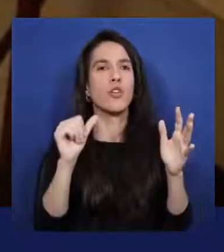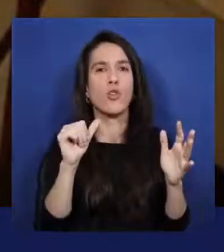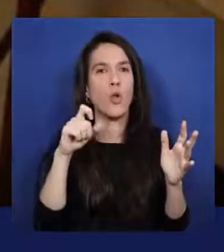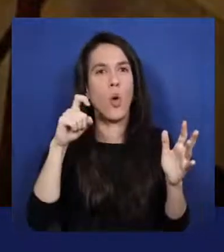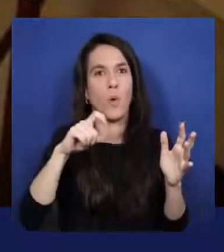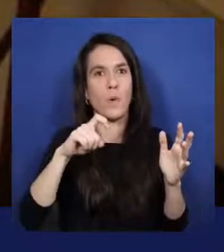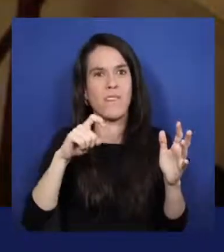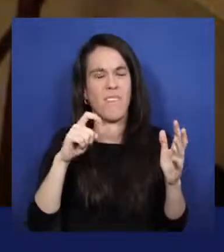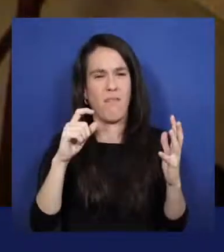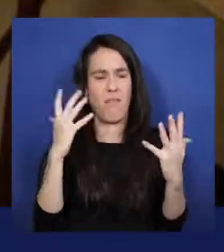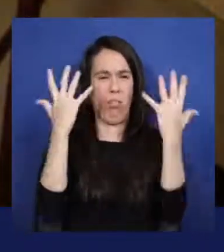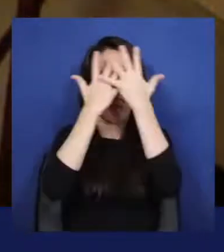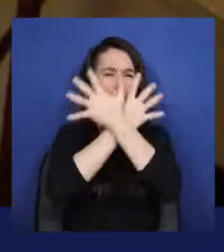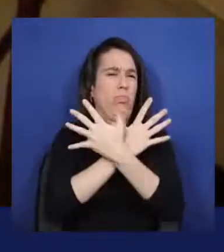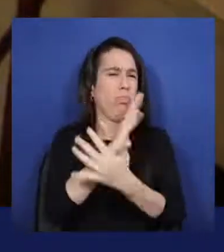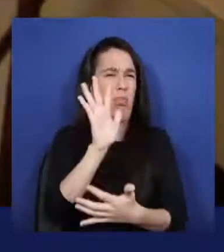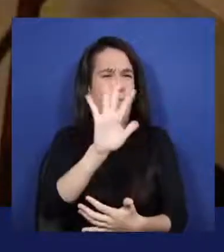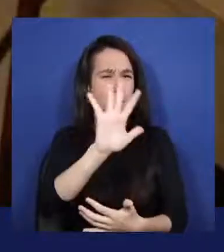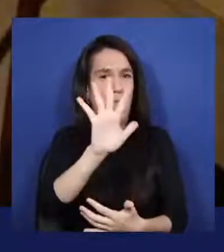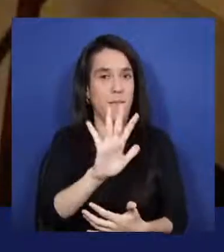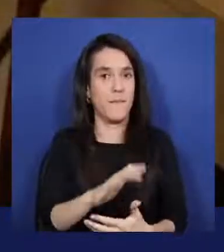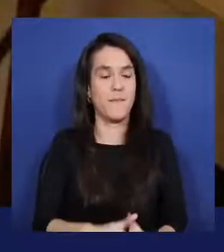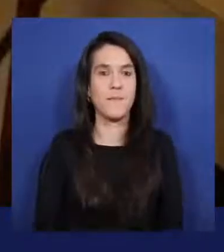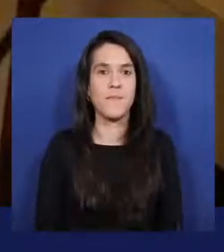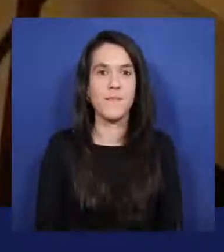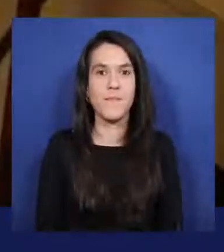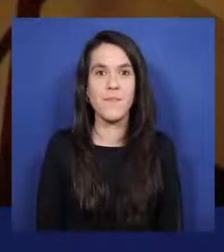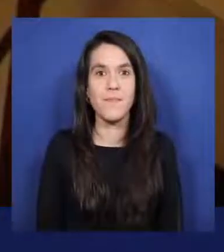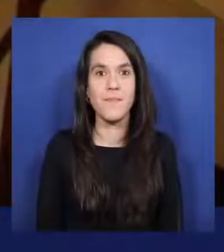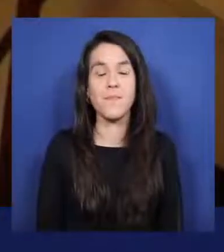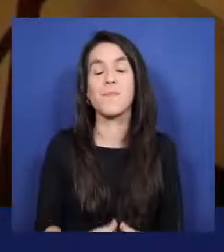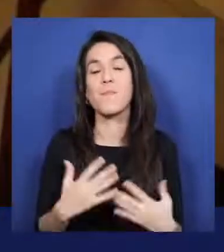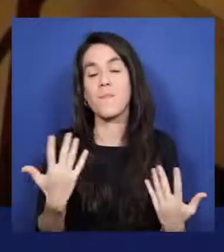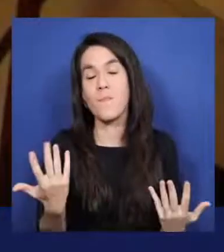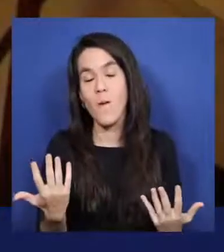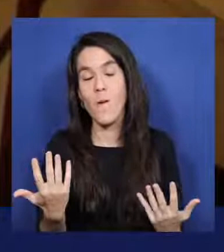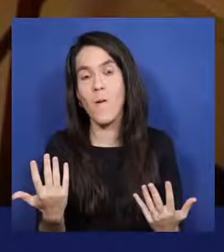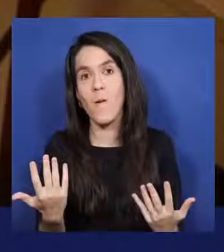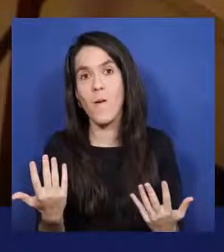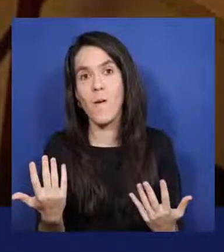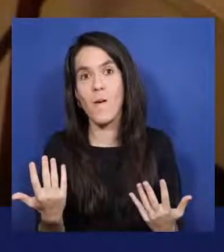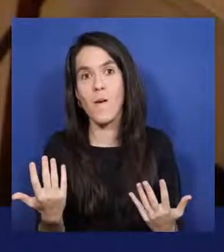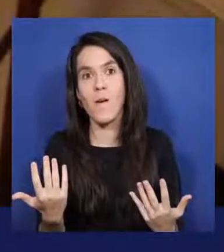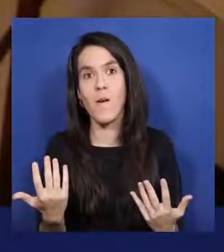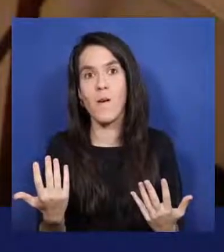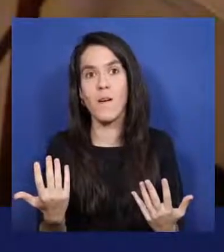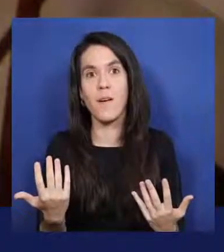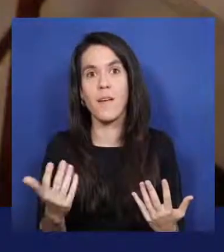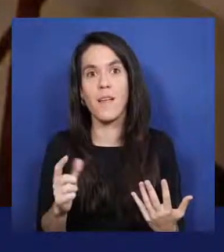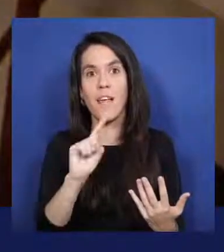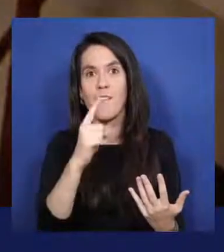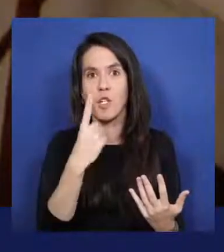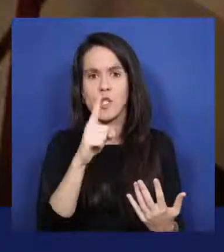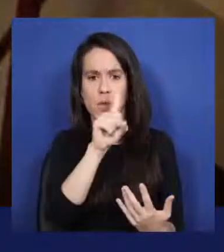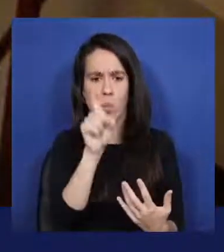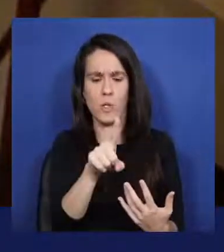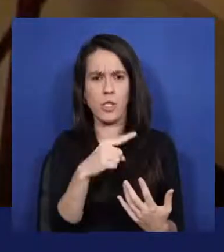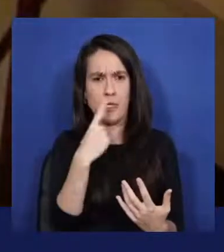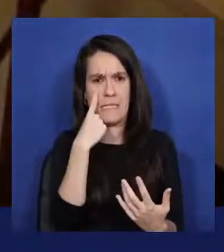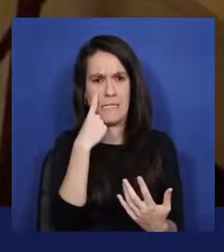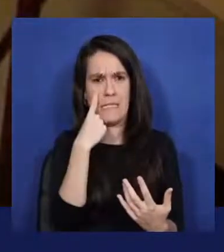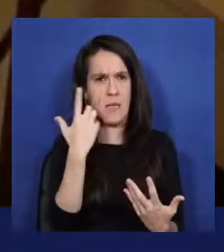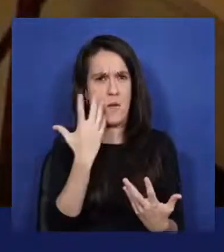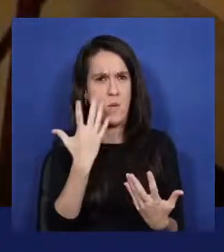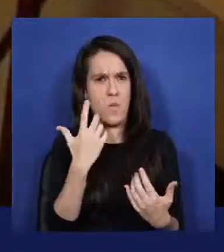actually? So I think first define your question and look at what kind of data you have, and